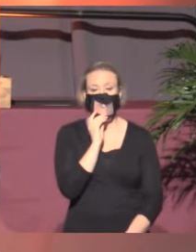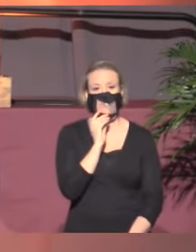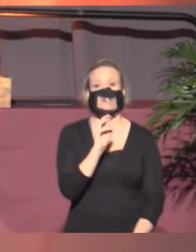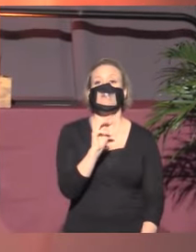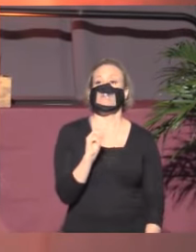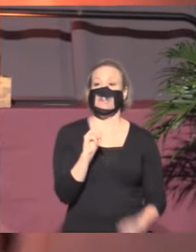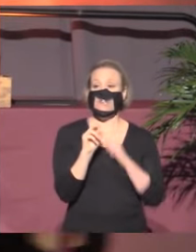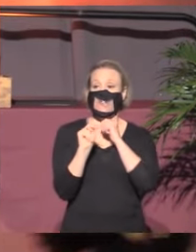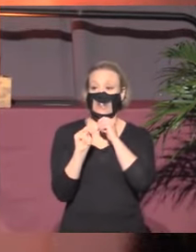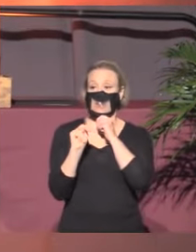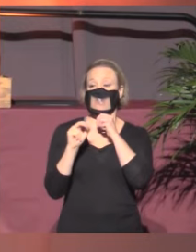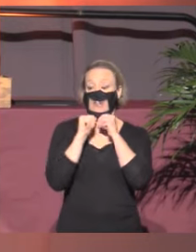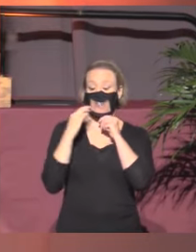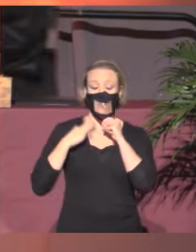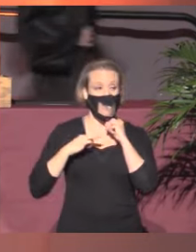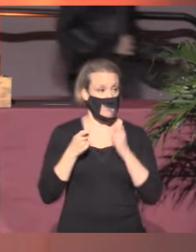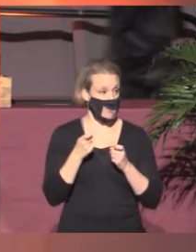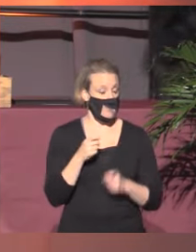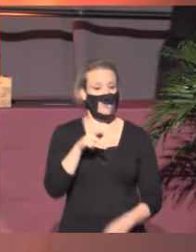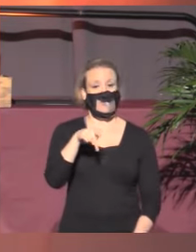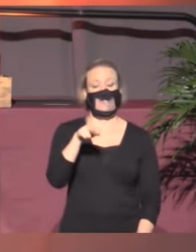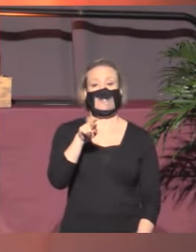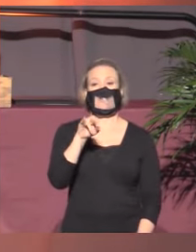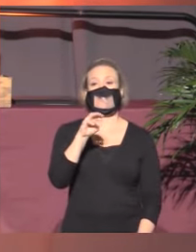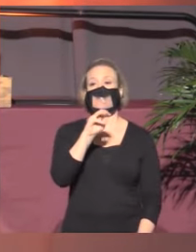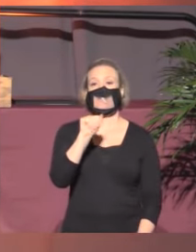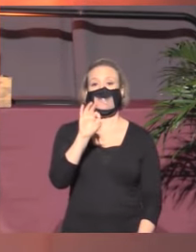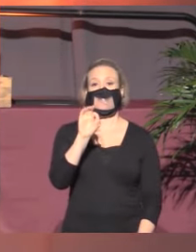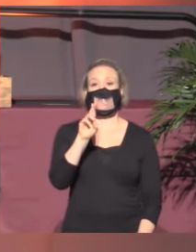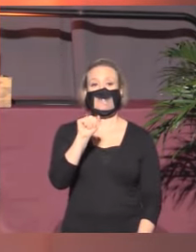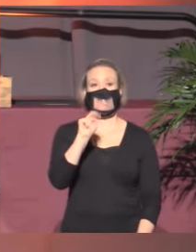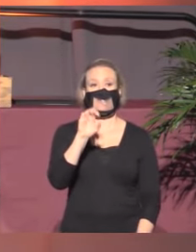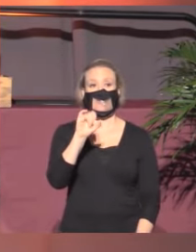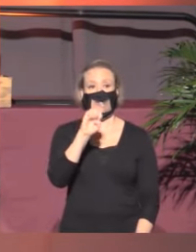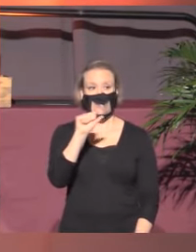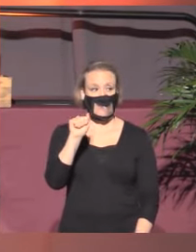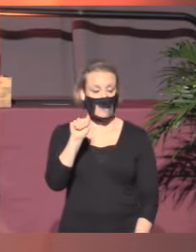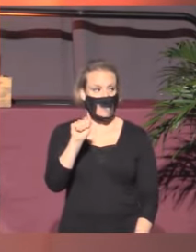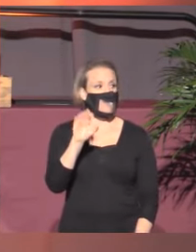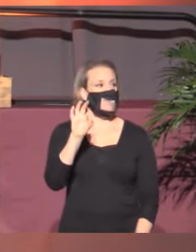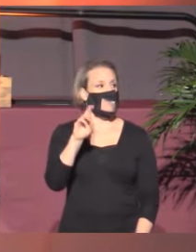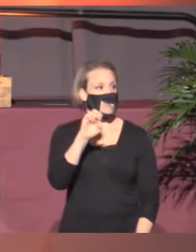Master of Nonprofit Management, Prima Francesca Cicini.